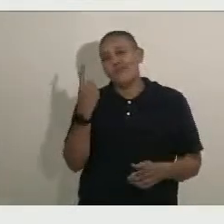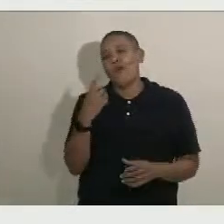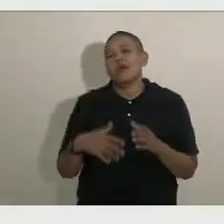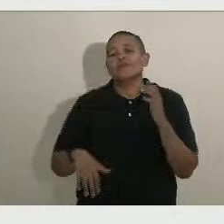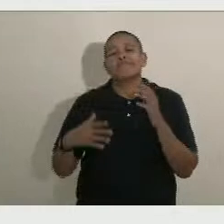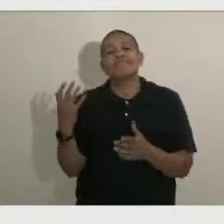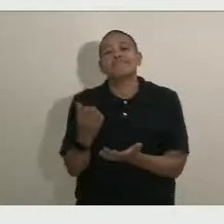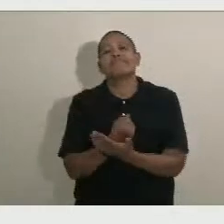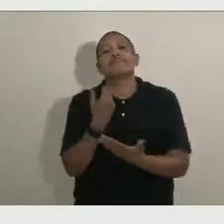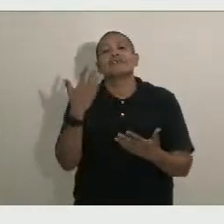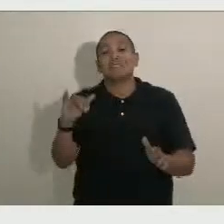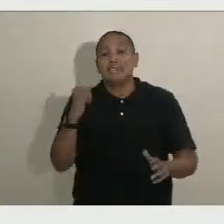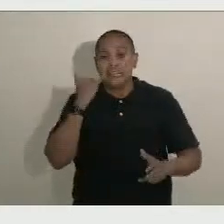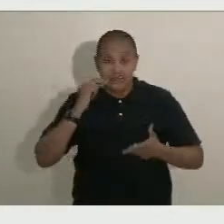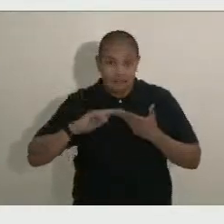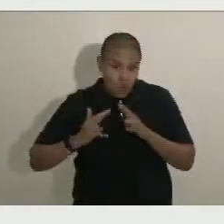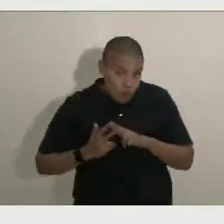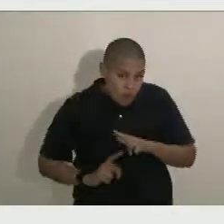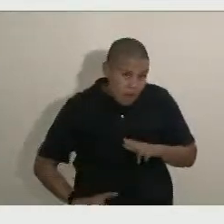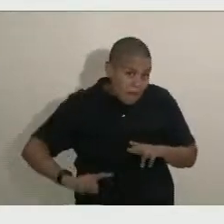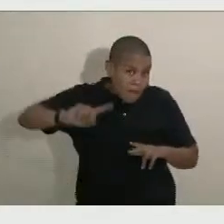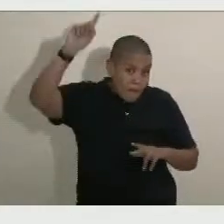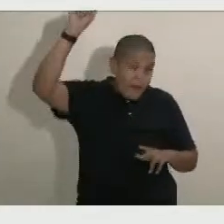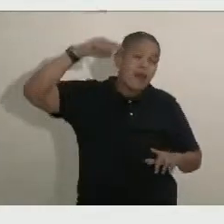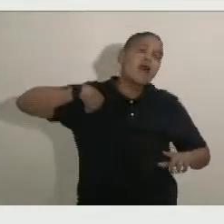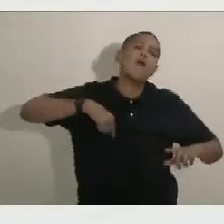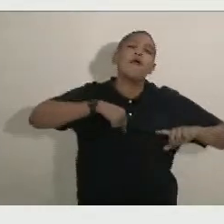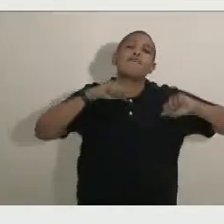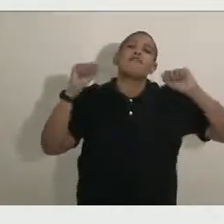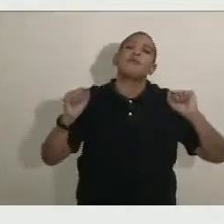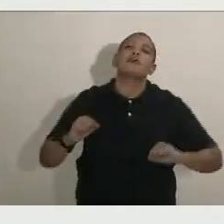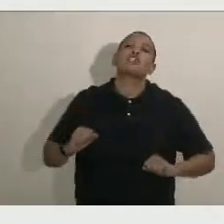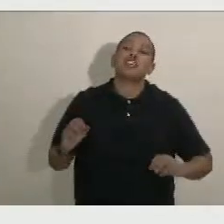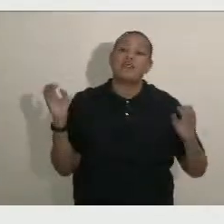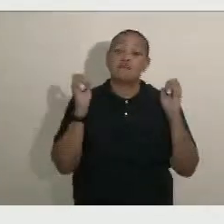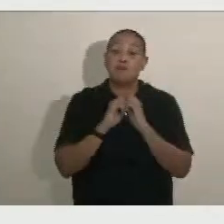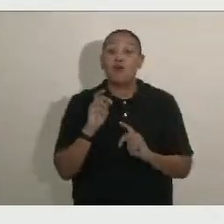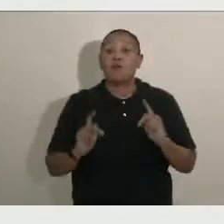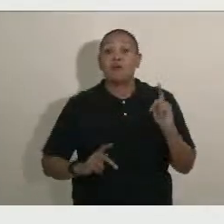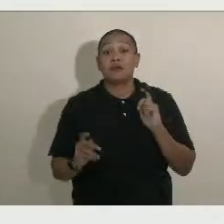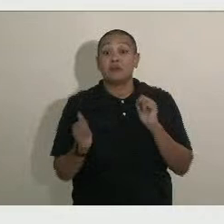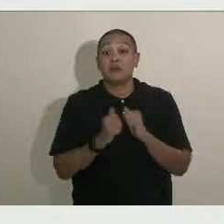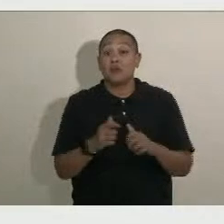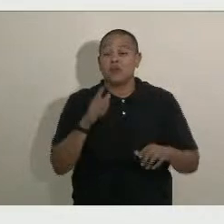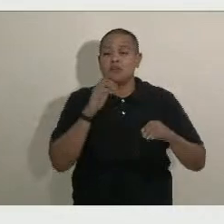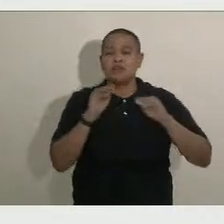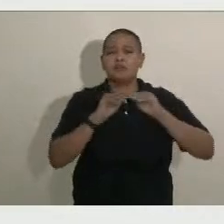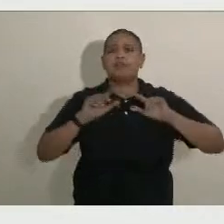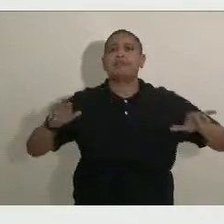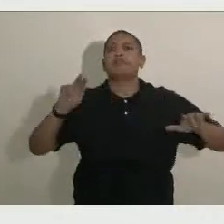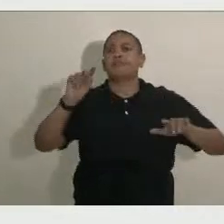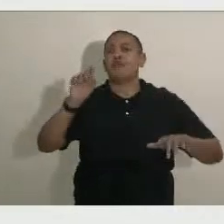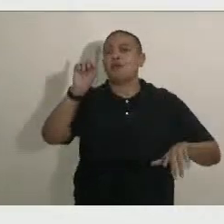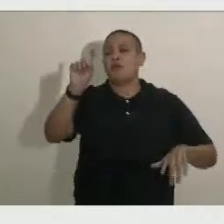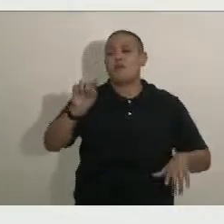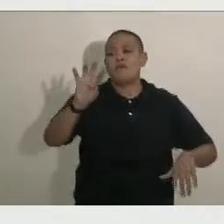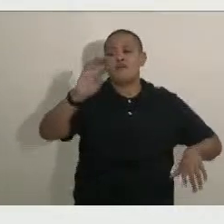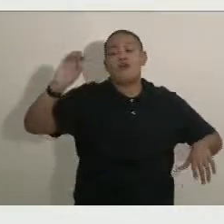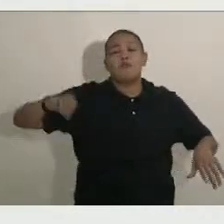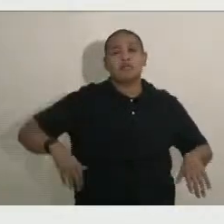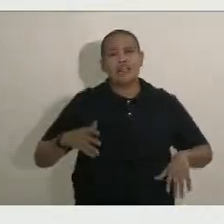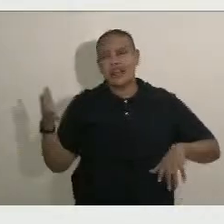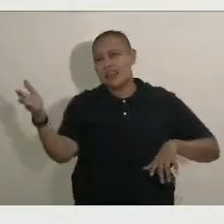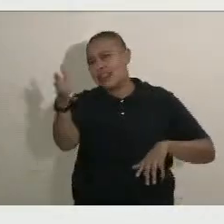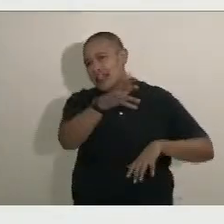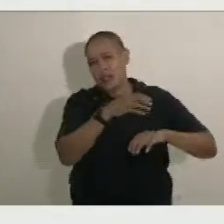are going up, we have the potential of more persons with a reproductive rate of 1.4 out there, then